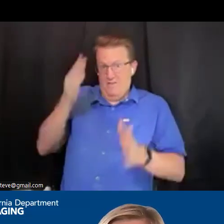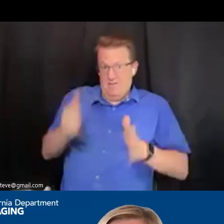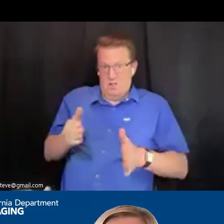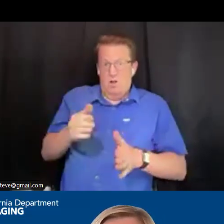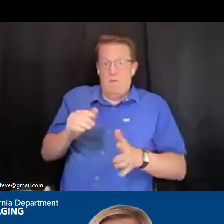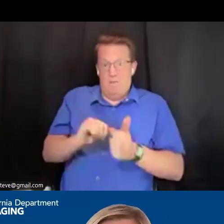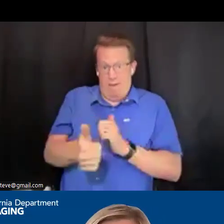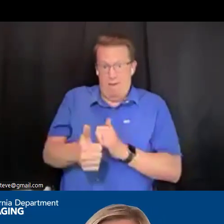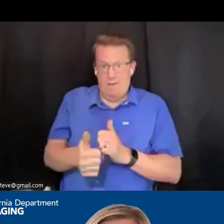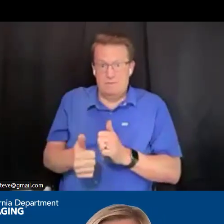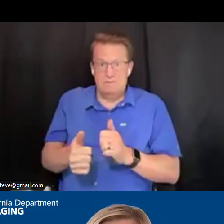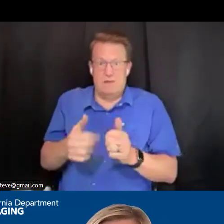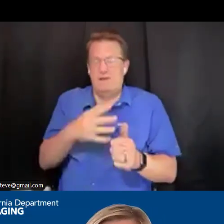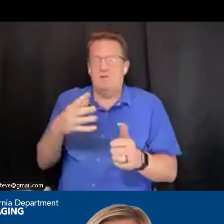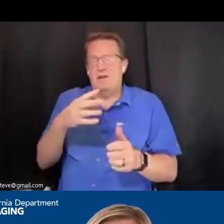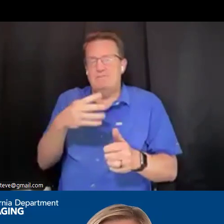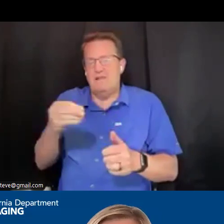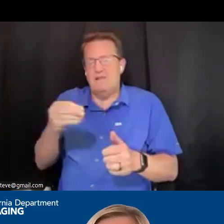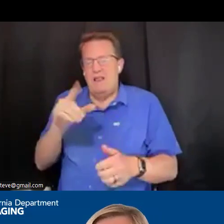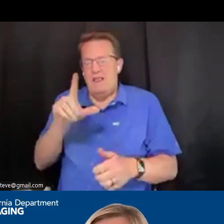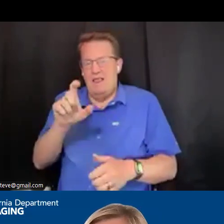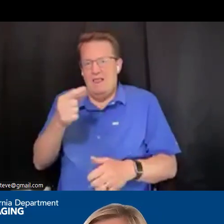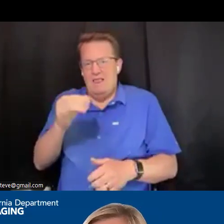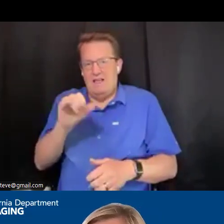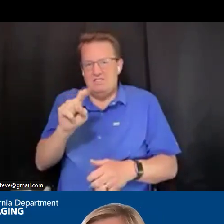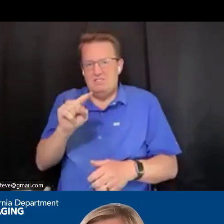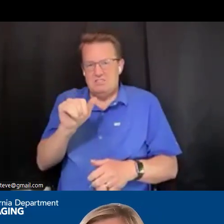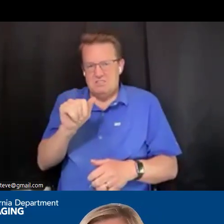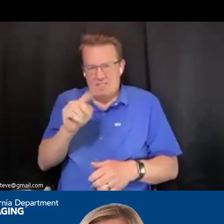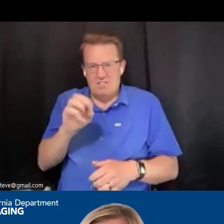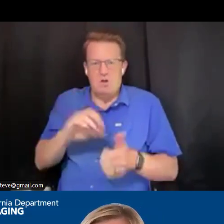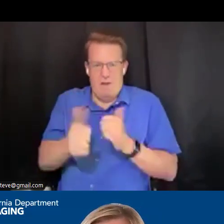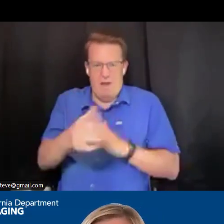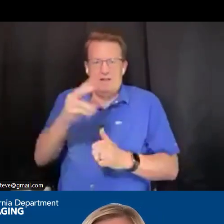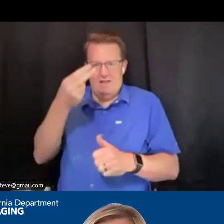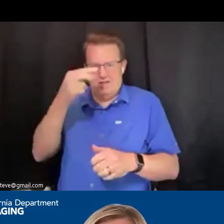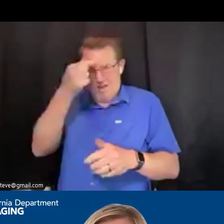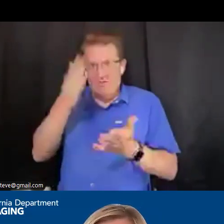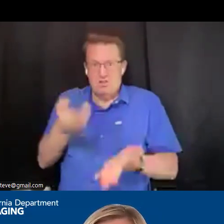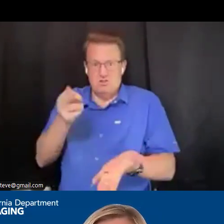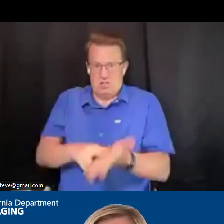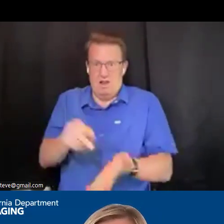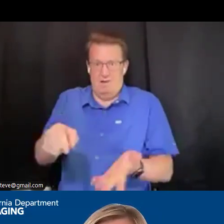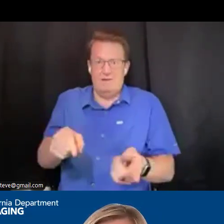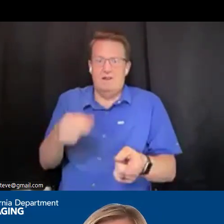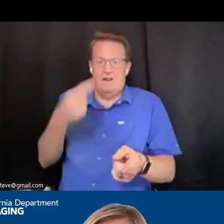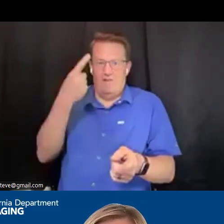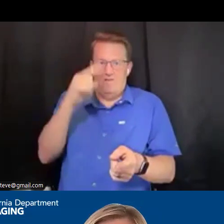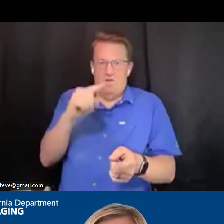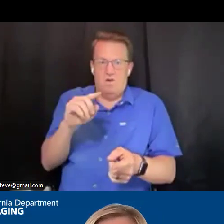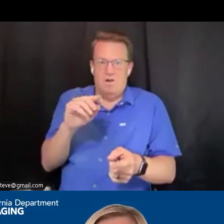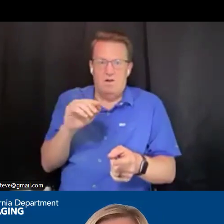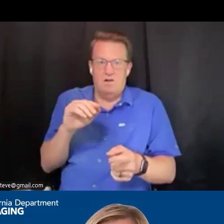Roth, Modernizing the Aging Network, and just this past September, California's